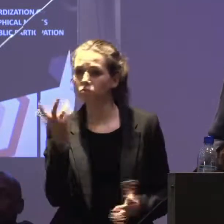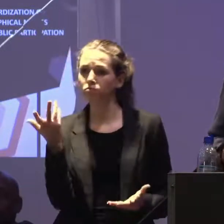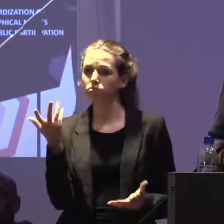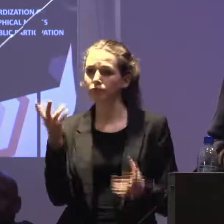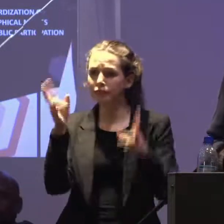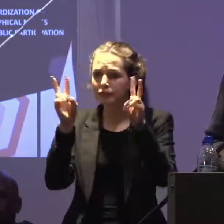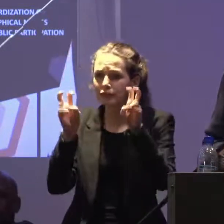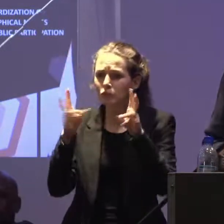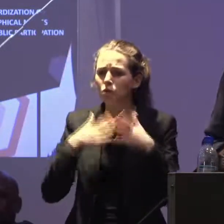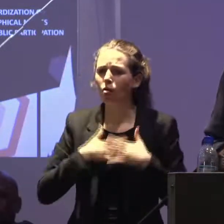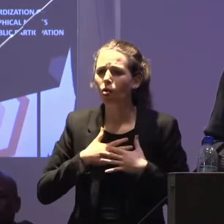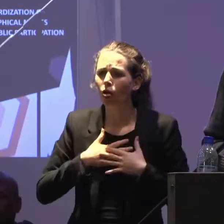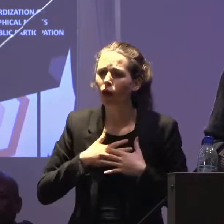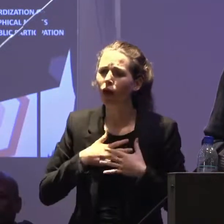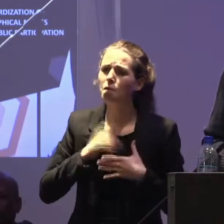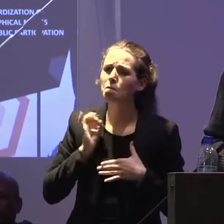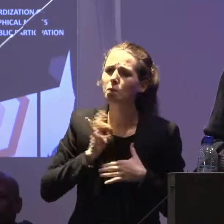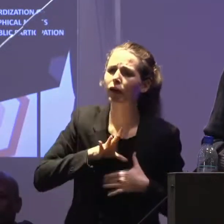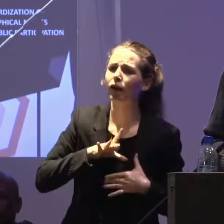very painful.